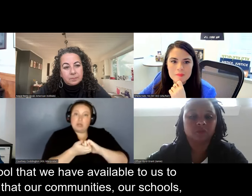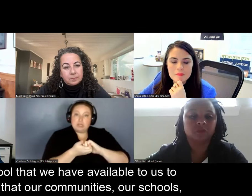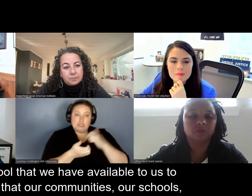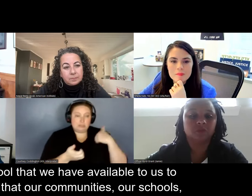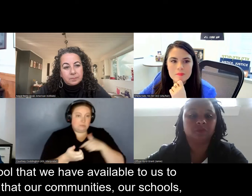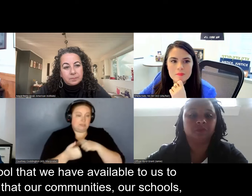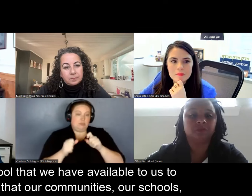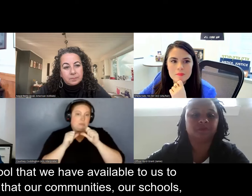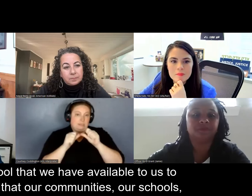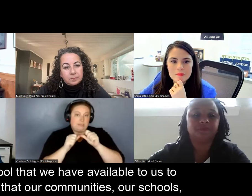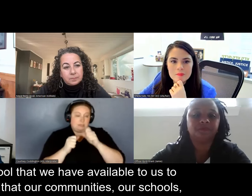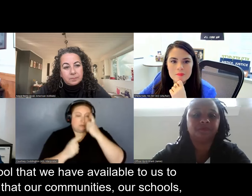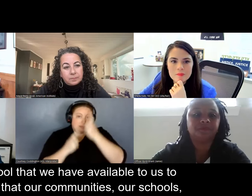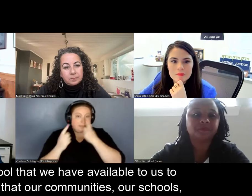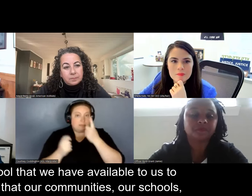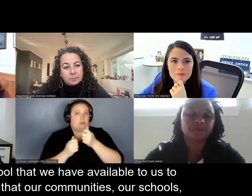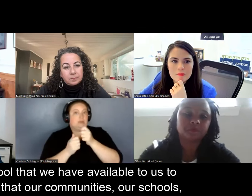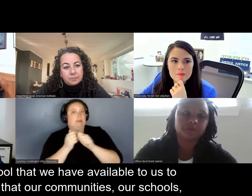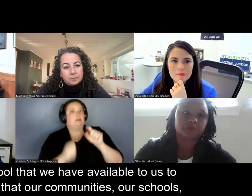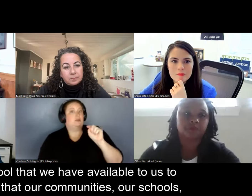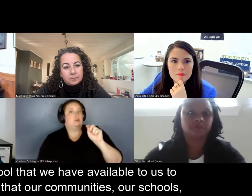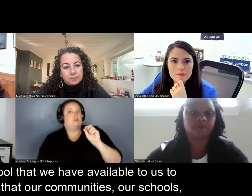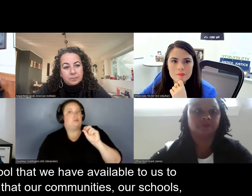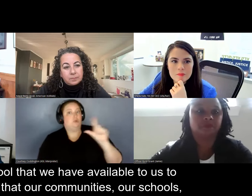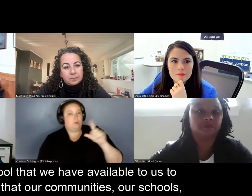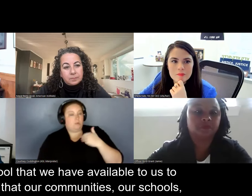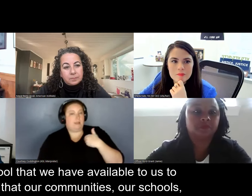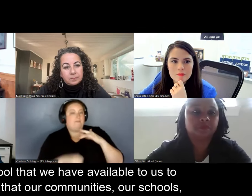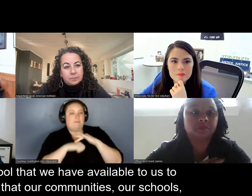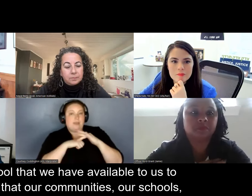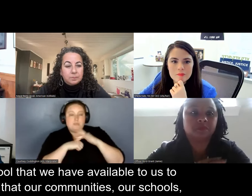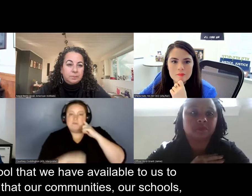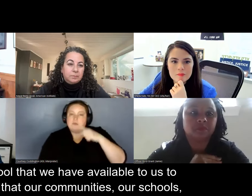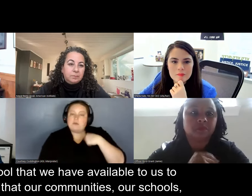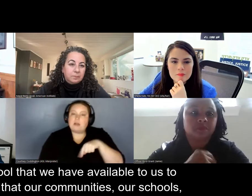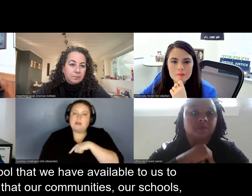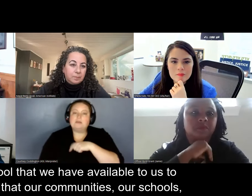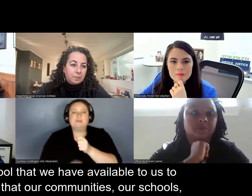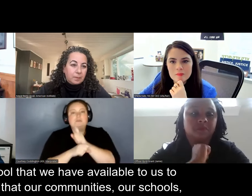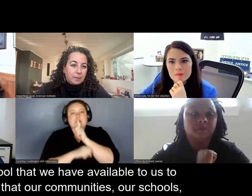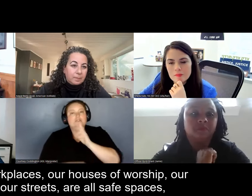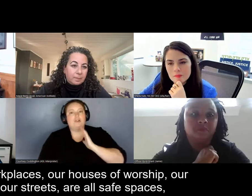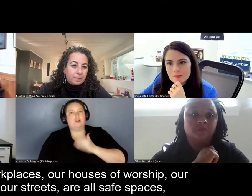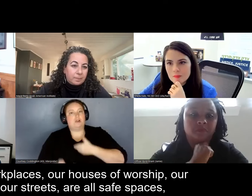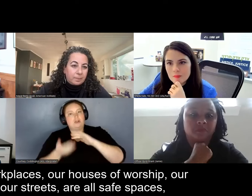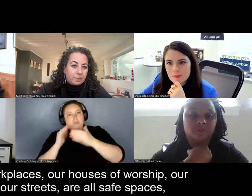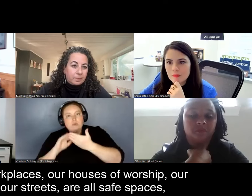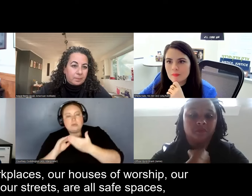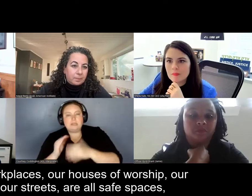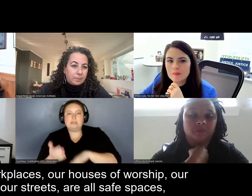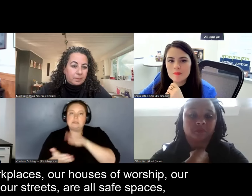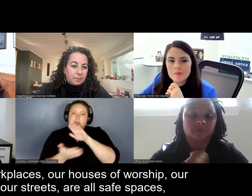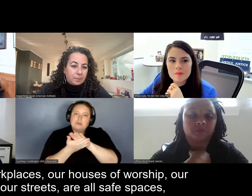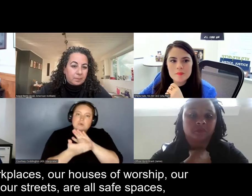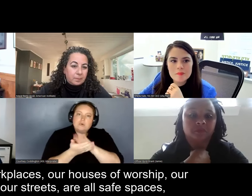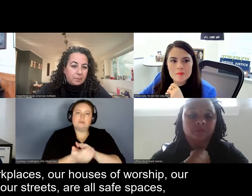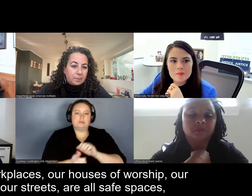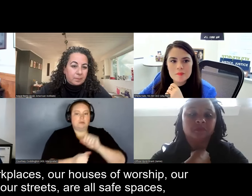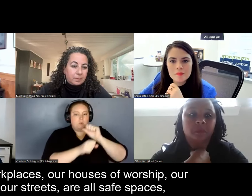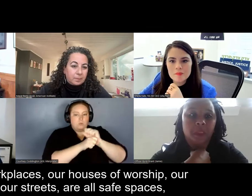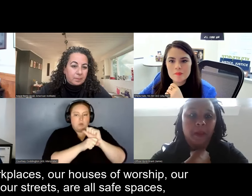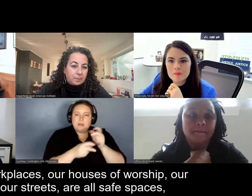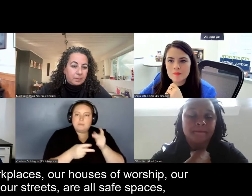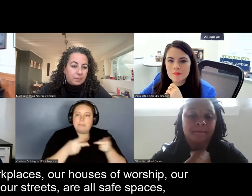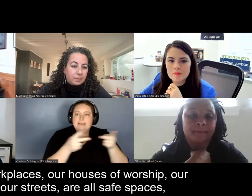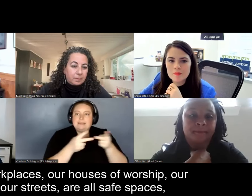consider every tool that we have available to us to ensure that our communities, our schools, our workplaces,